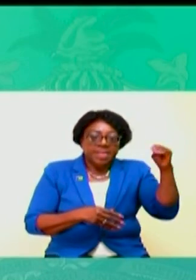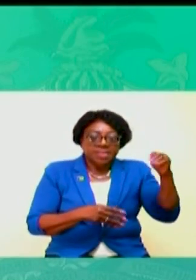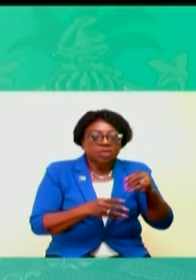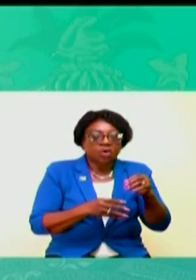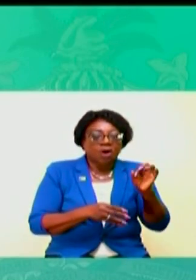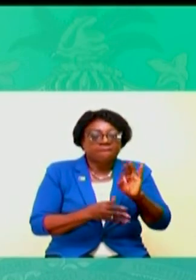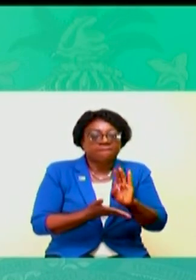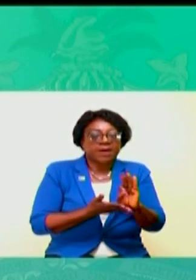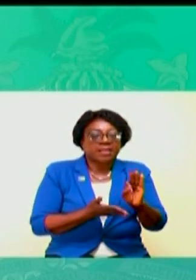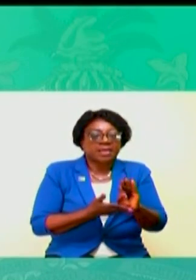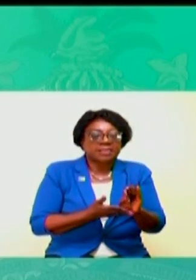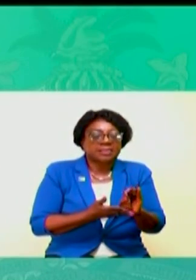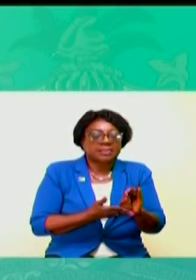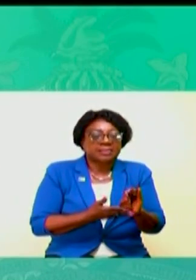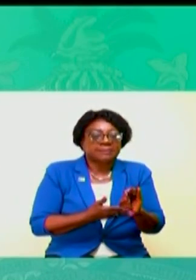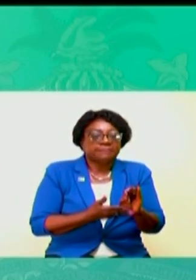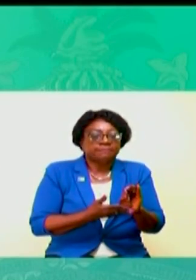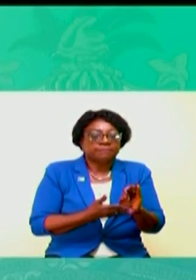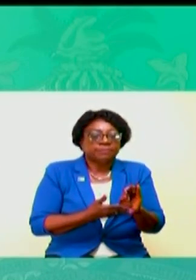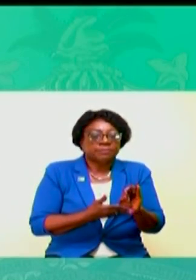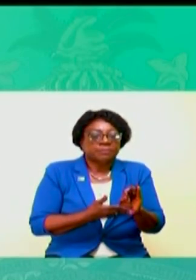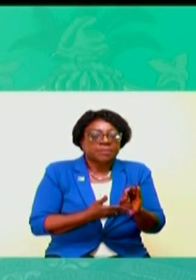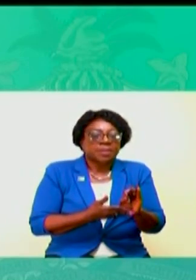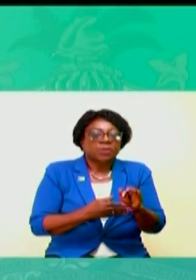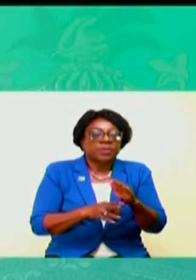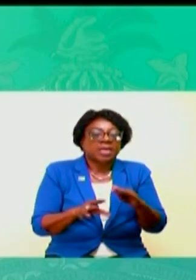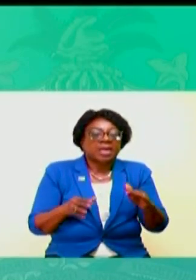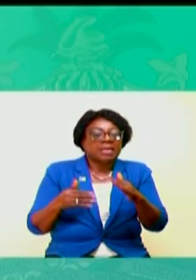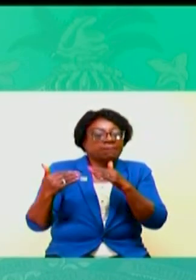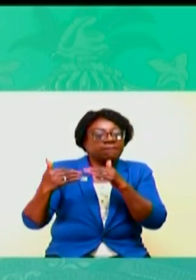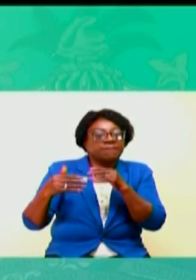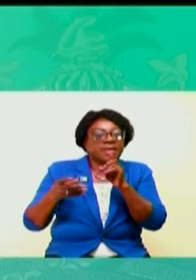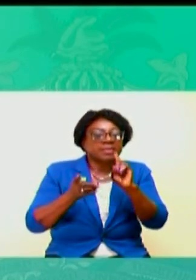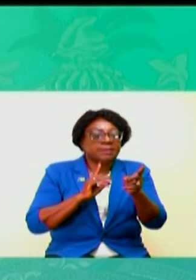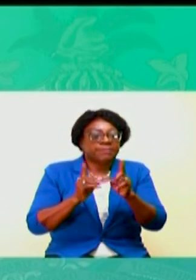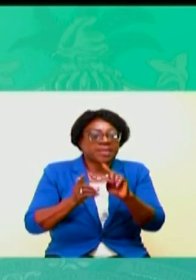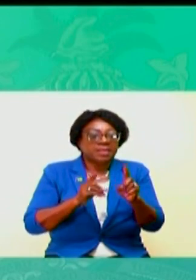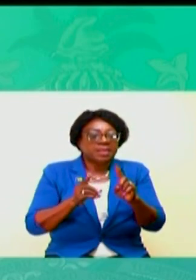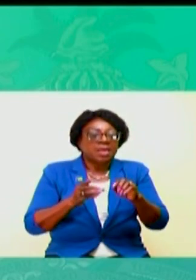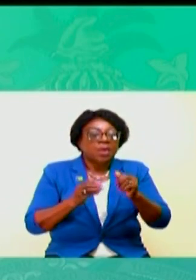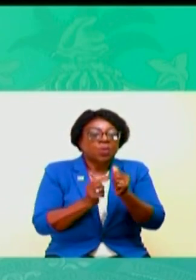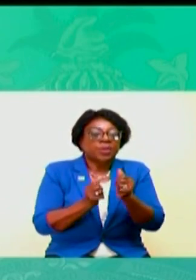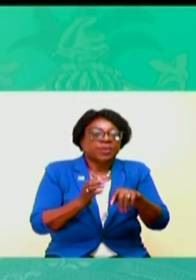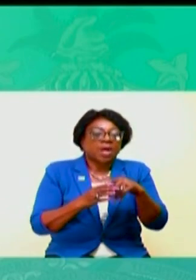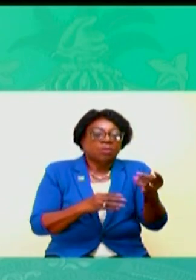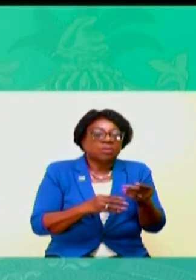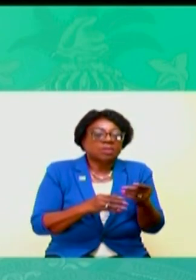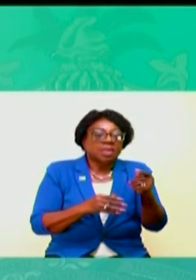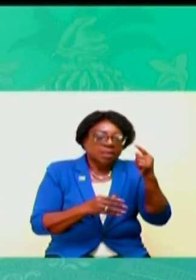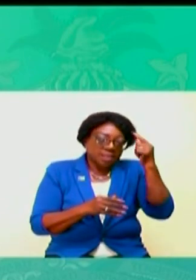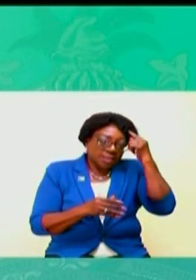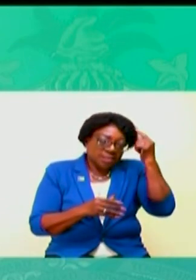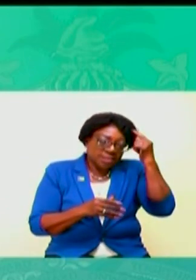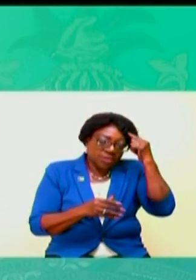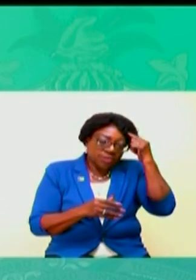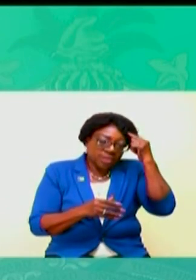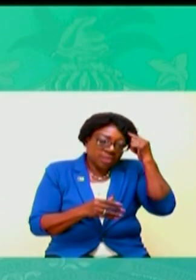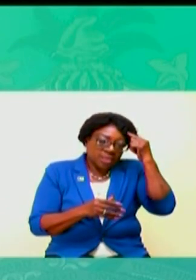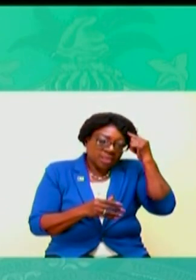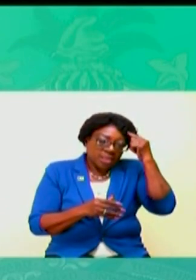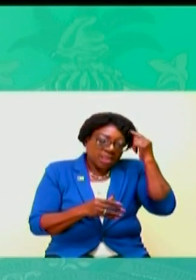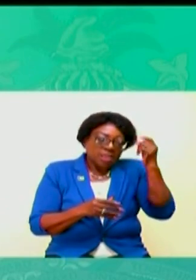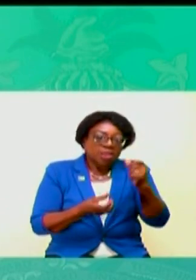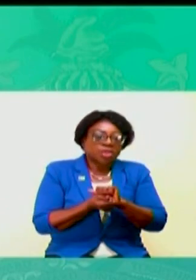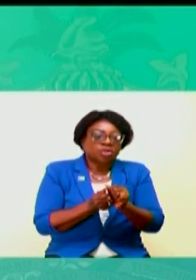cannot have a fair debate, Mr. Deputy Speaker, without considering how the destructive policies of members